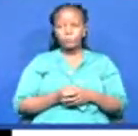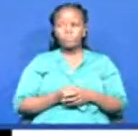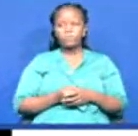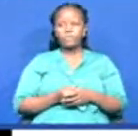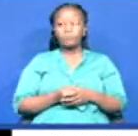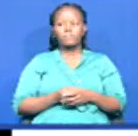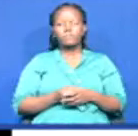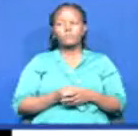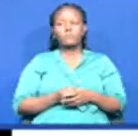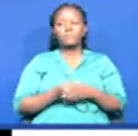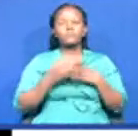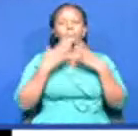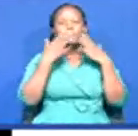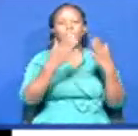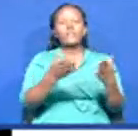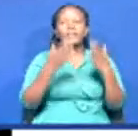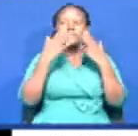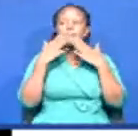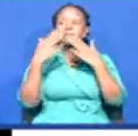Thank you,